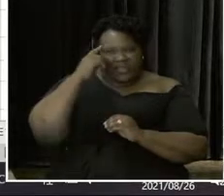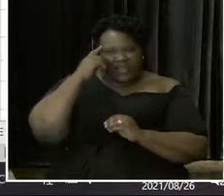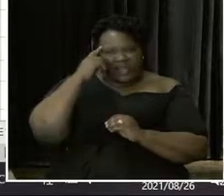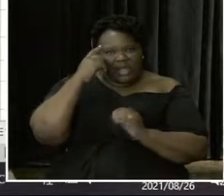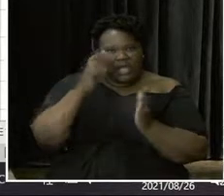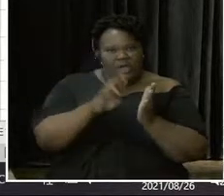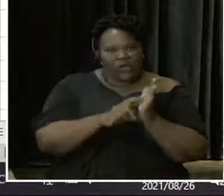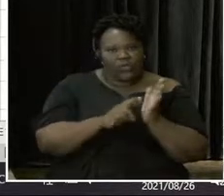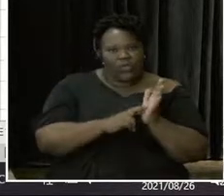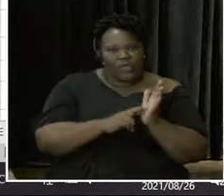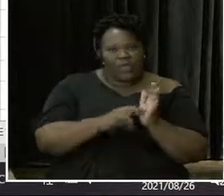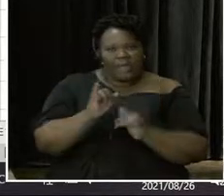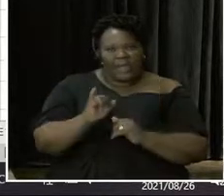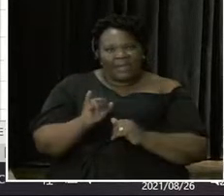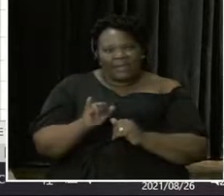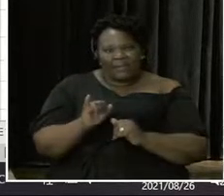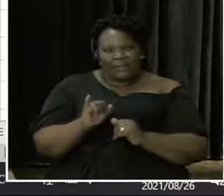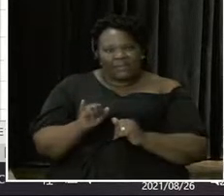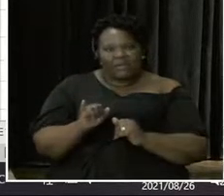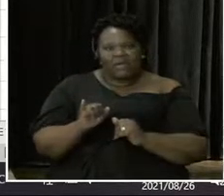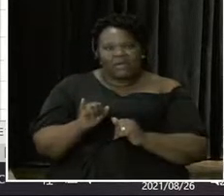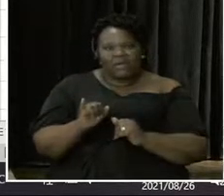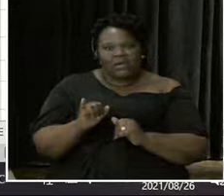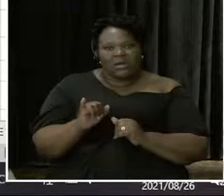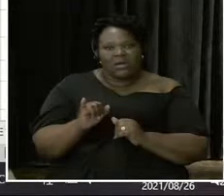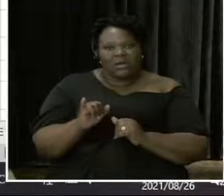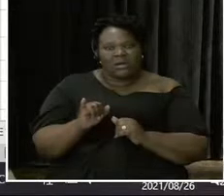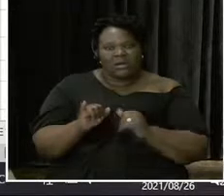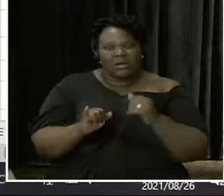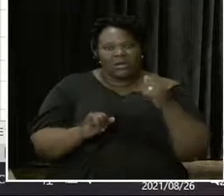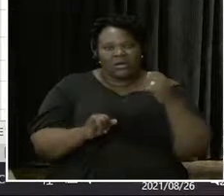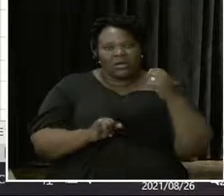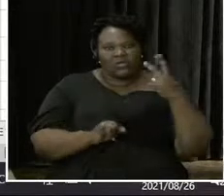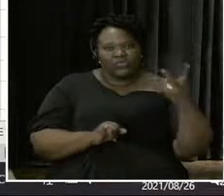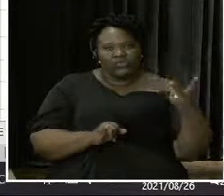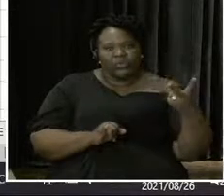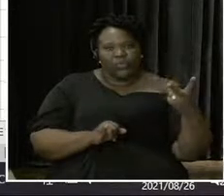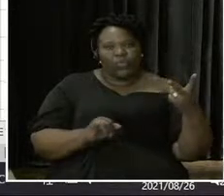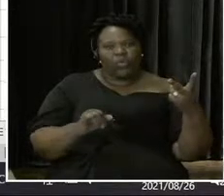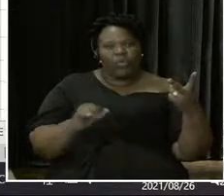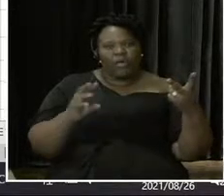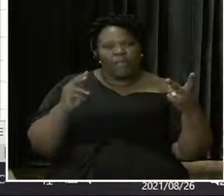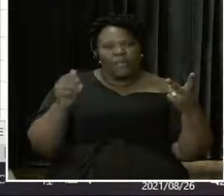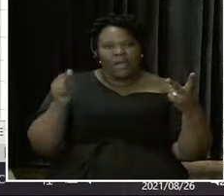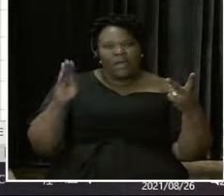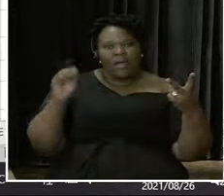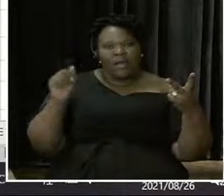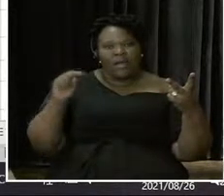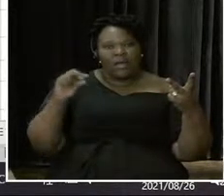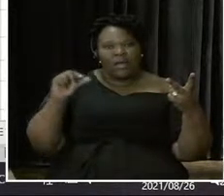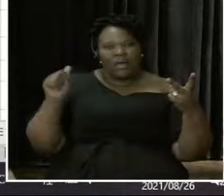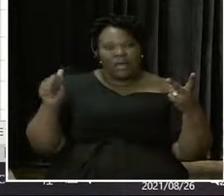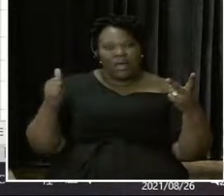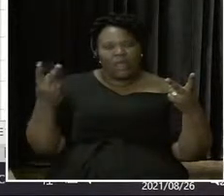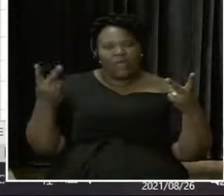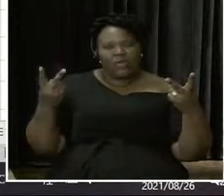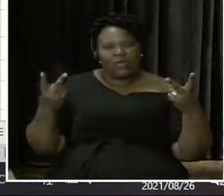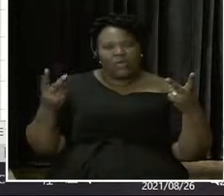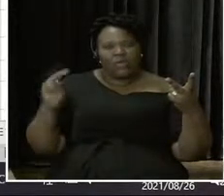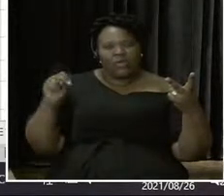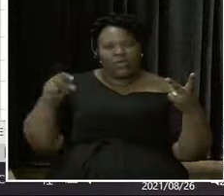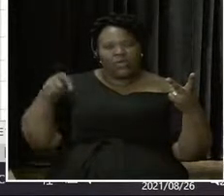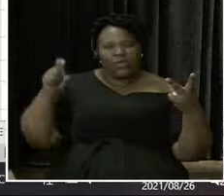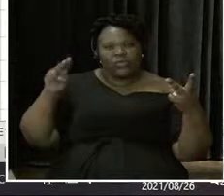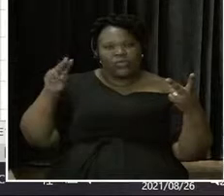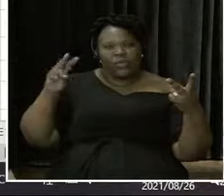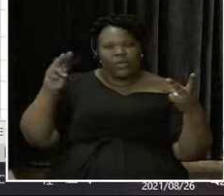Yes, we've had two responses, Mabanga and Ngumalo. We're trying to check